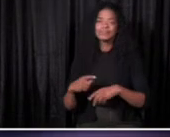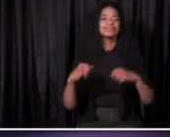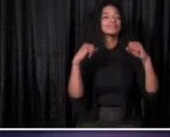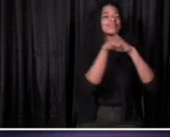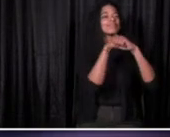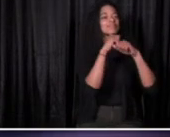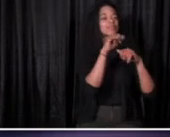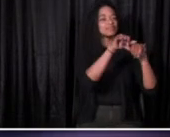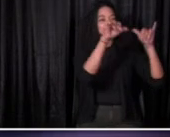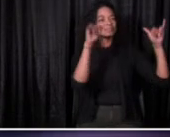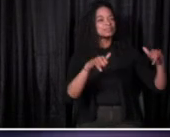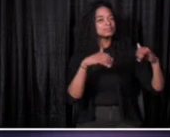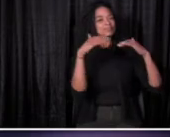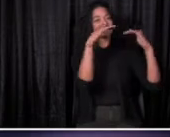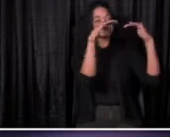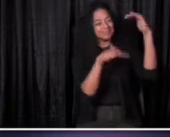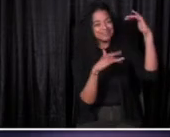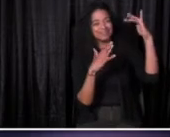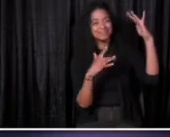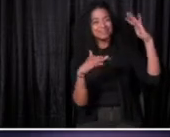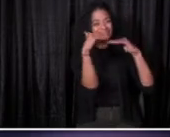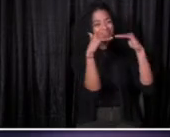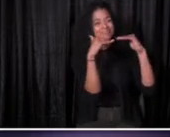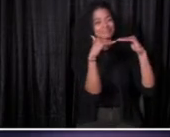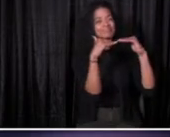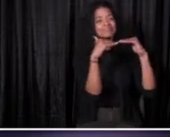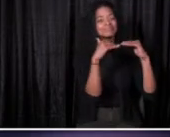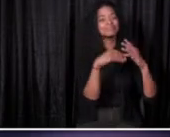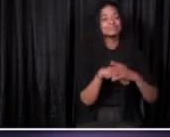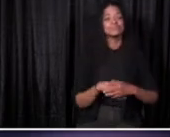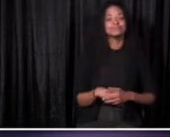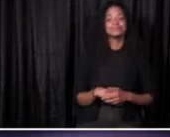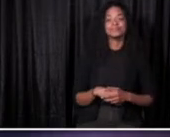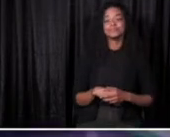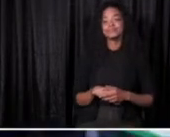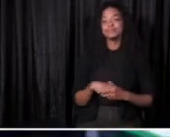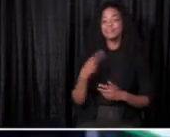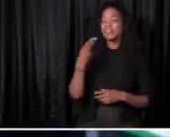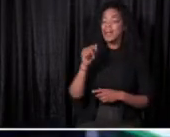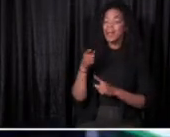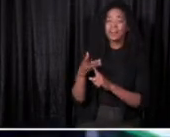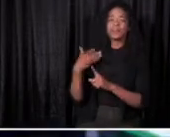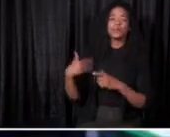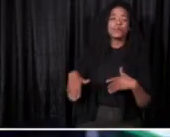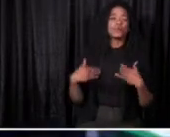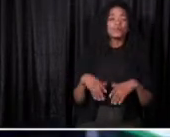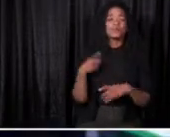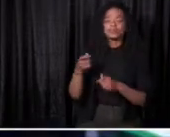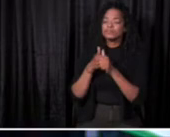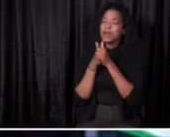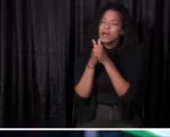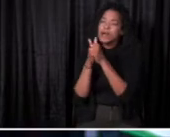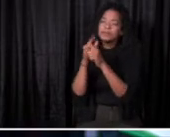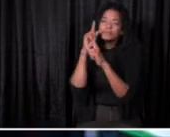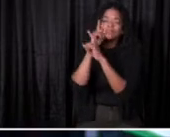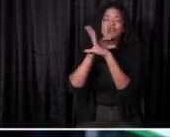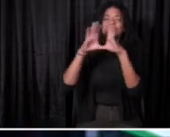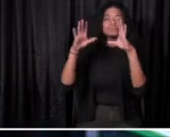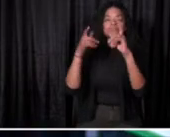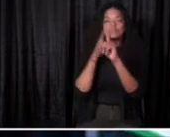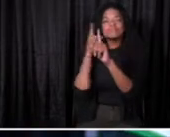system. Hannah, keep following your dreams. You are